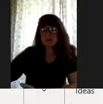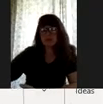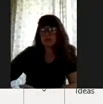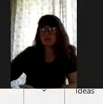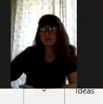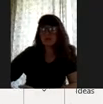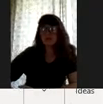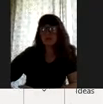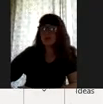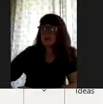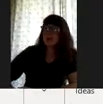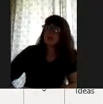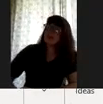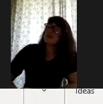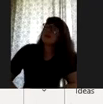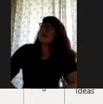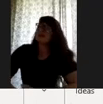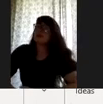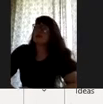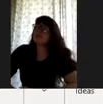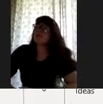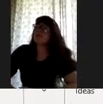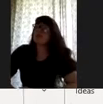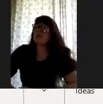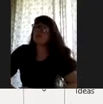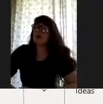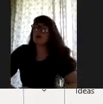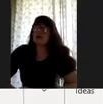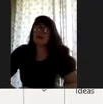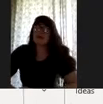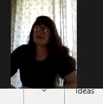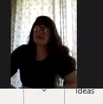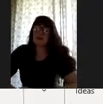his return, then it could go in ultimate. Yes. So yeah. It could go in